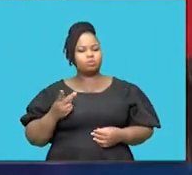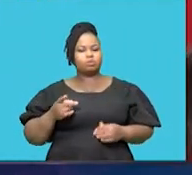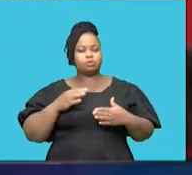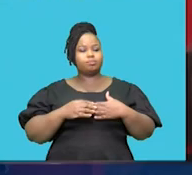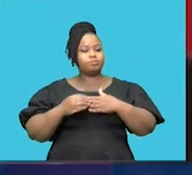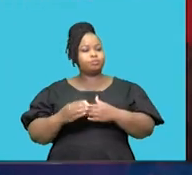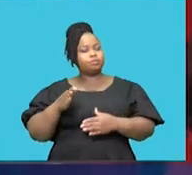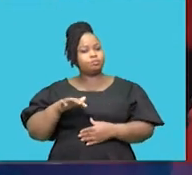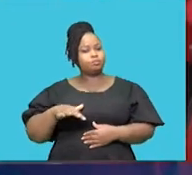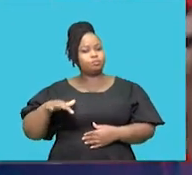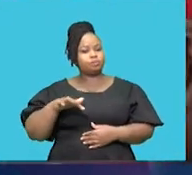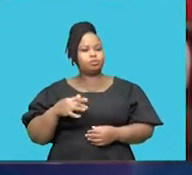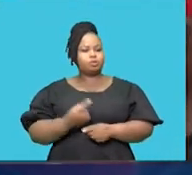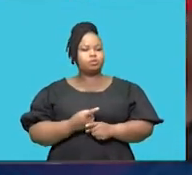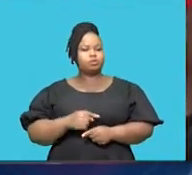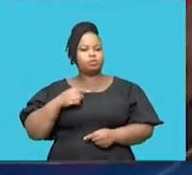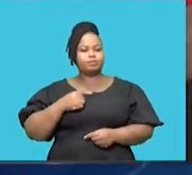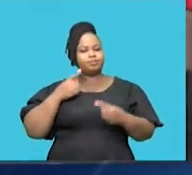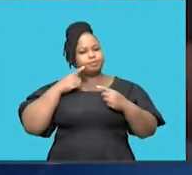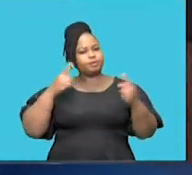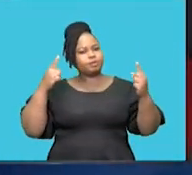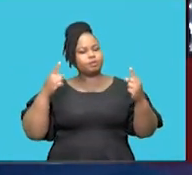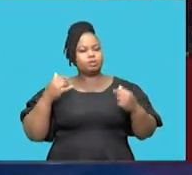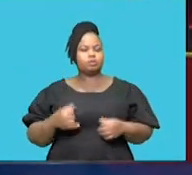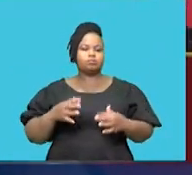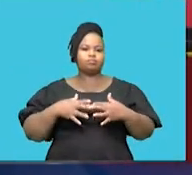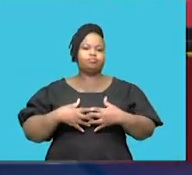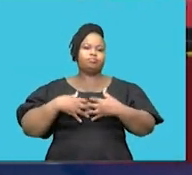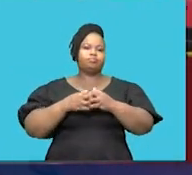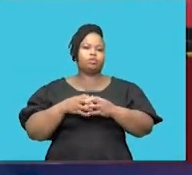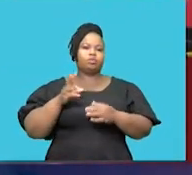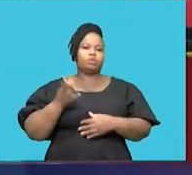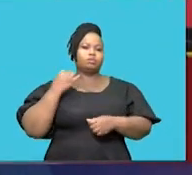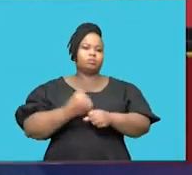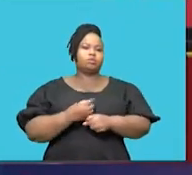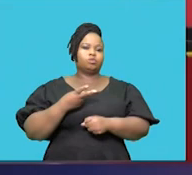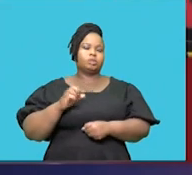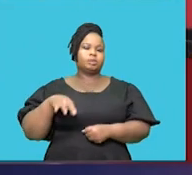weliqela nendawo yembali apho labhengeza ukusekwa kwalo ngonyaka